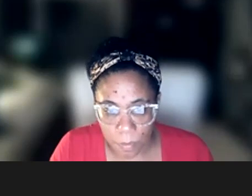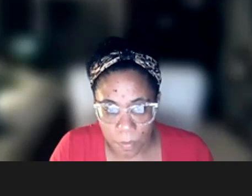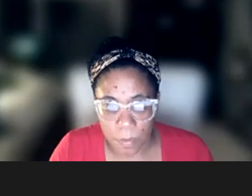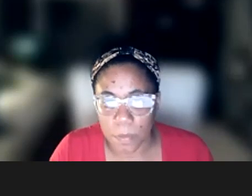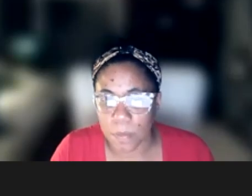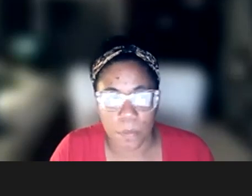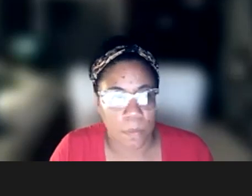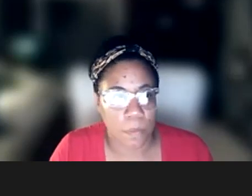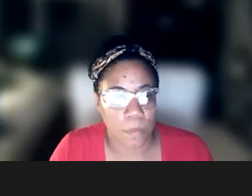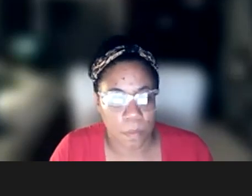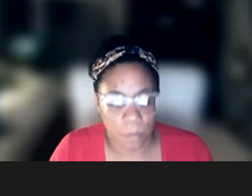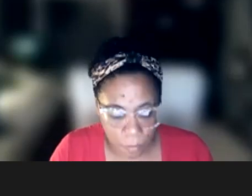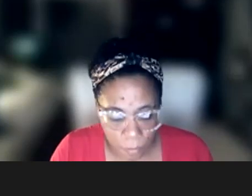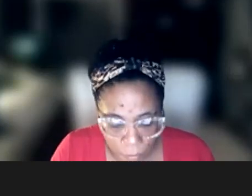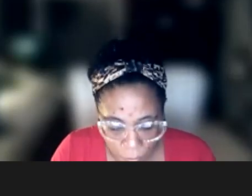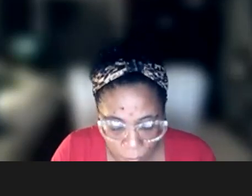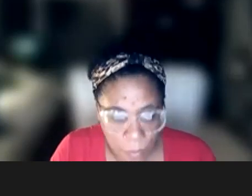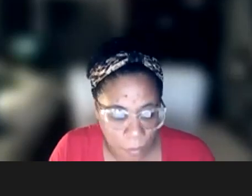our relationships to these lands and waters.